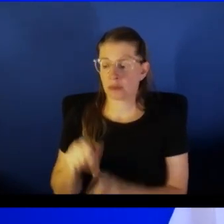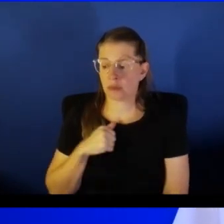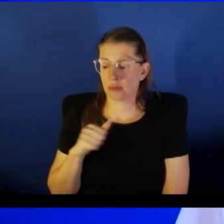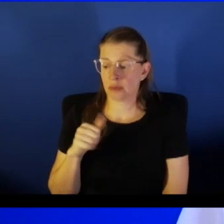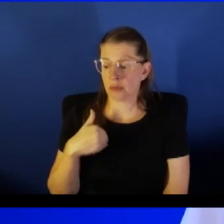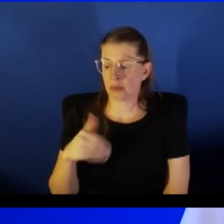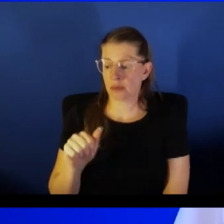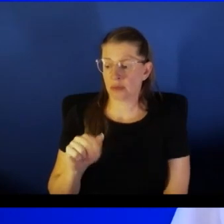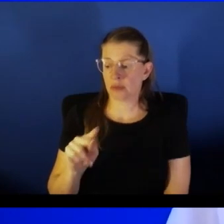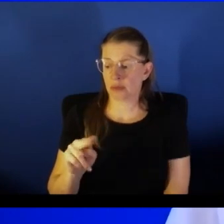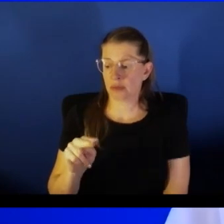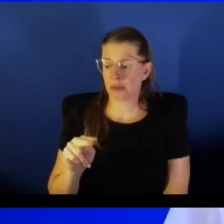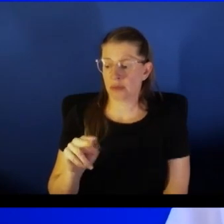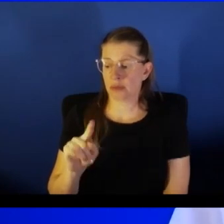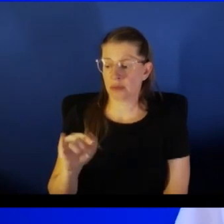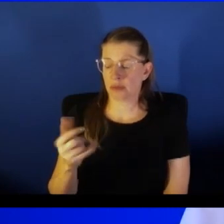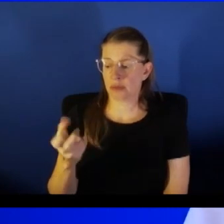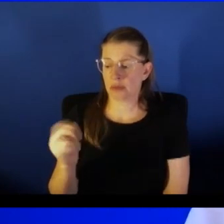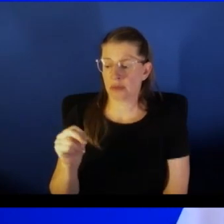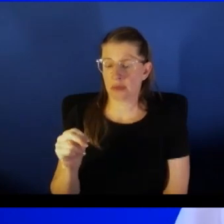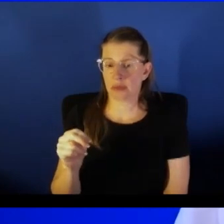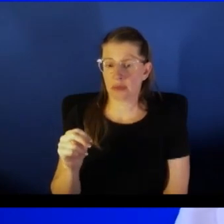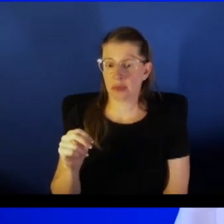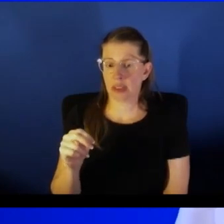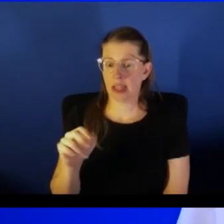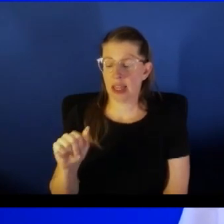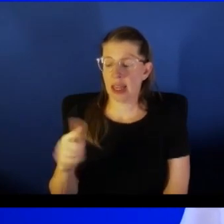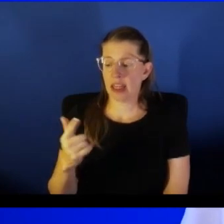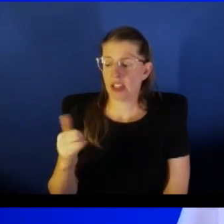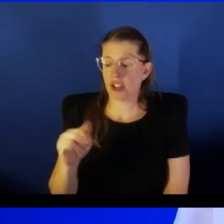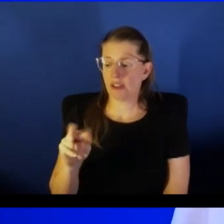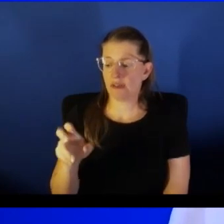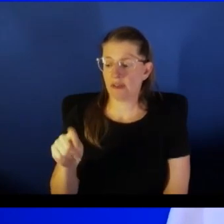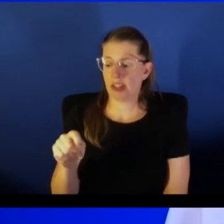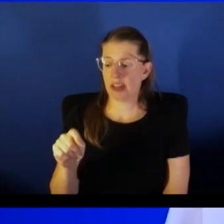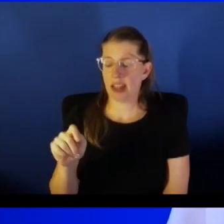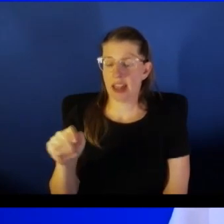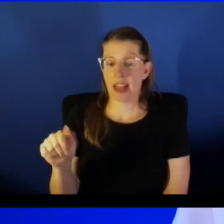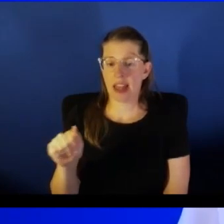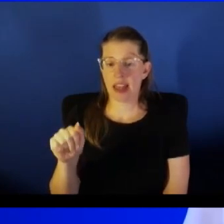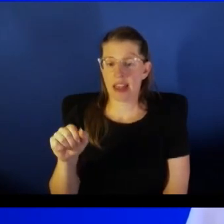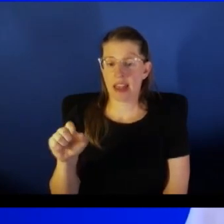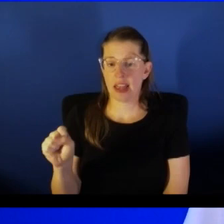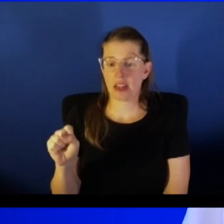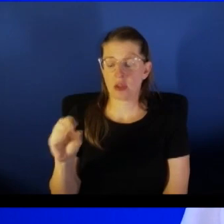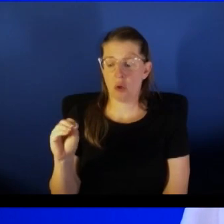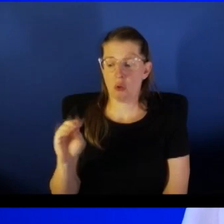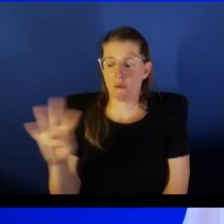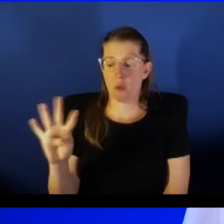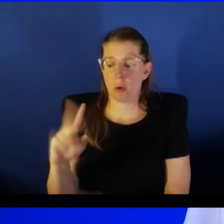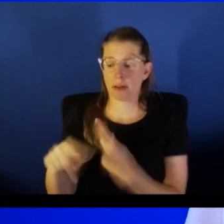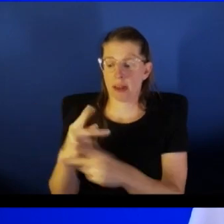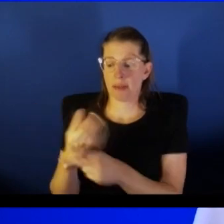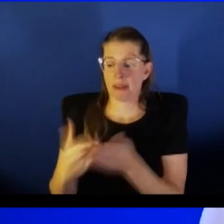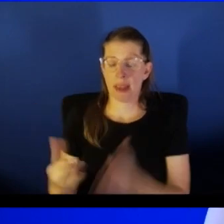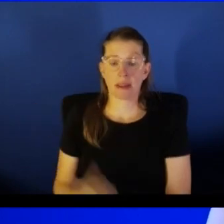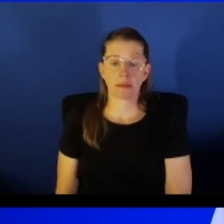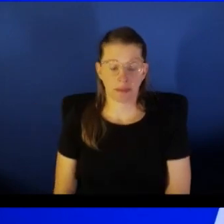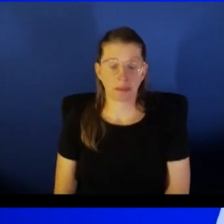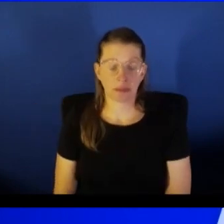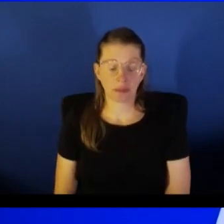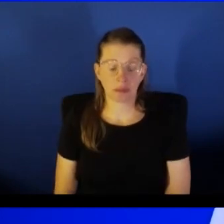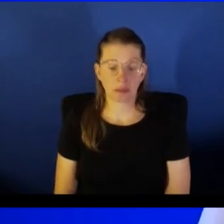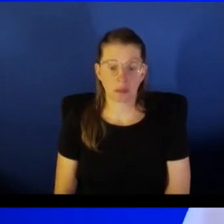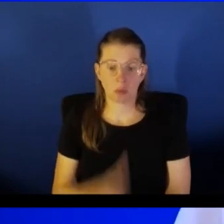the antibodies a lot more even. So with that ASO4 type thing, the adjuvant they have really will